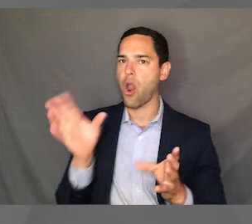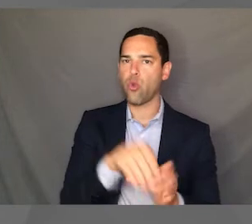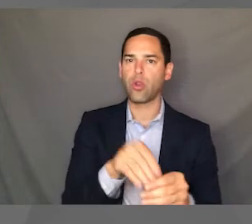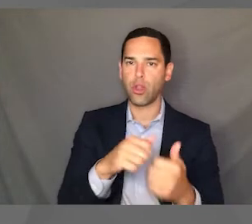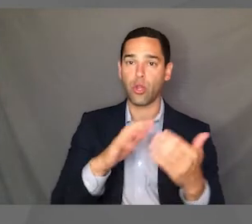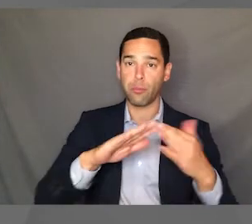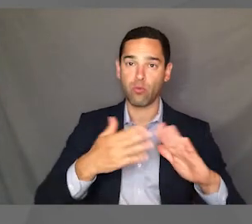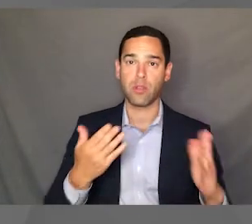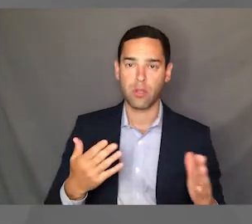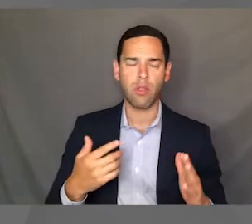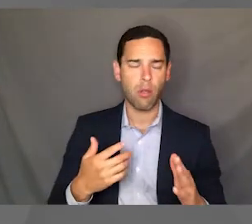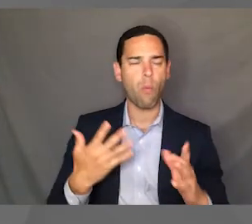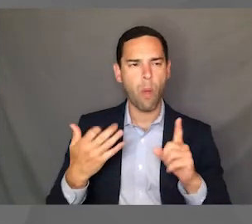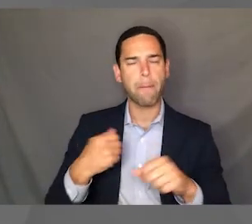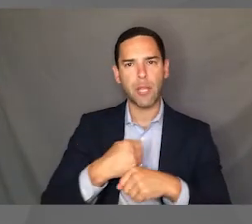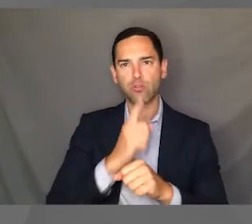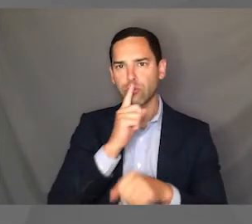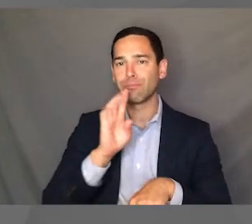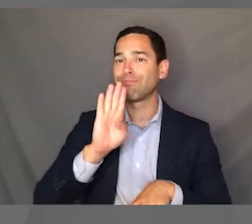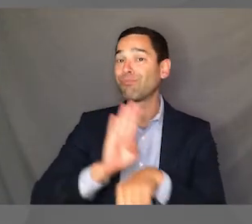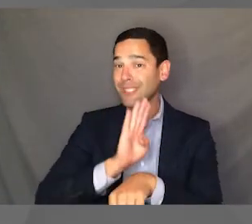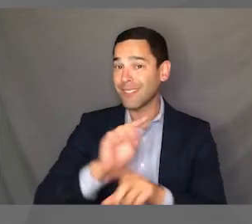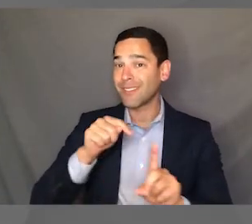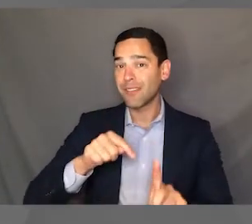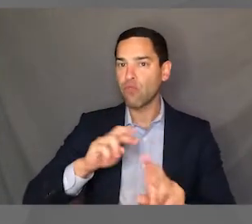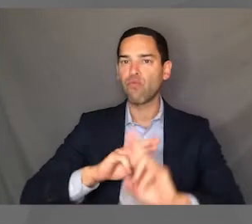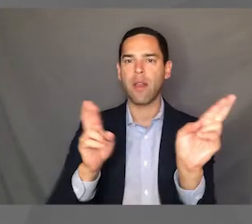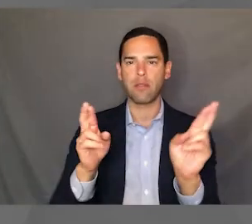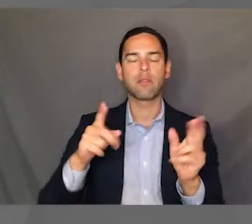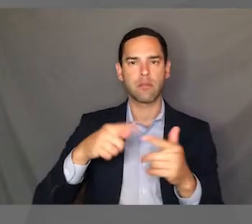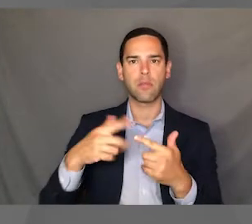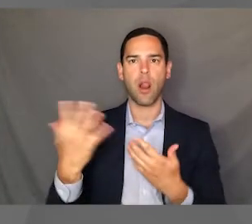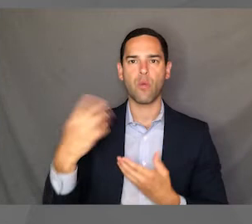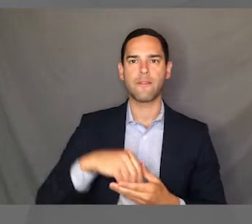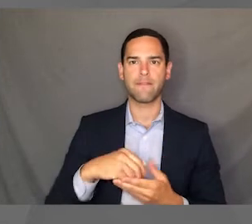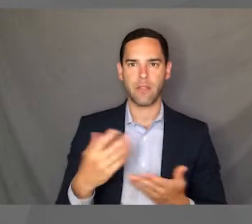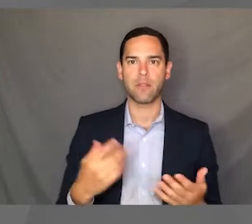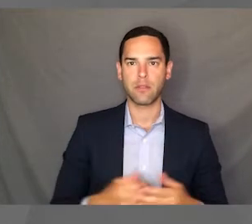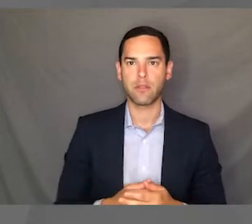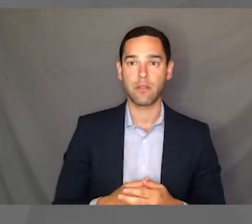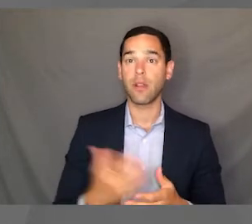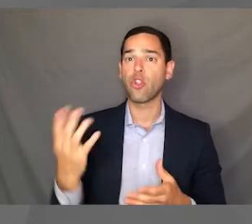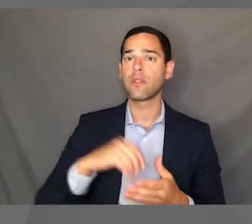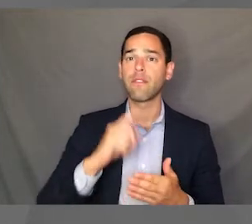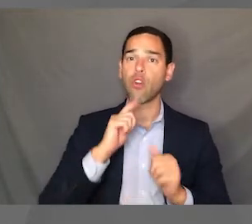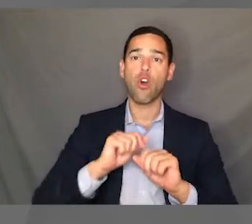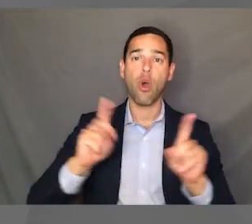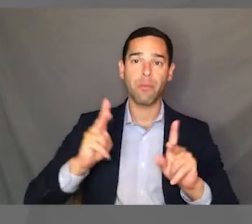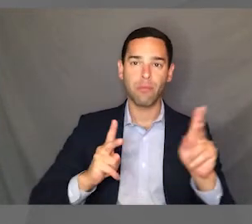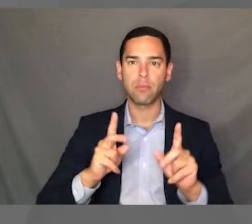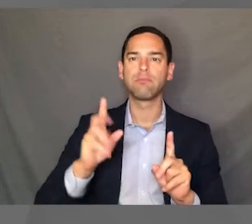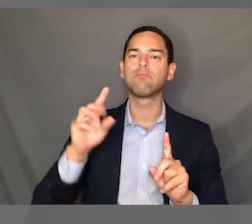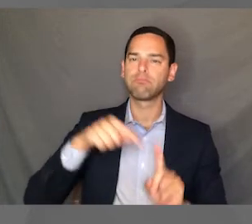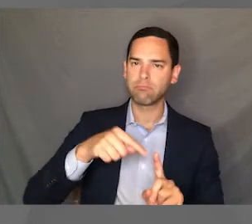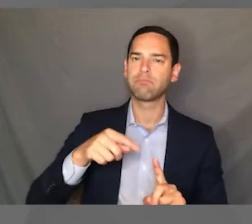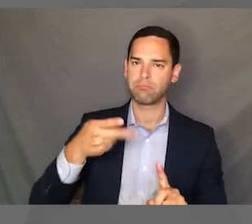sure that our employers are really ready to be inclusive of all communities, including persons with a disability.